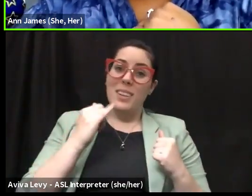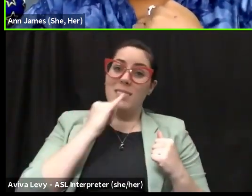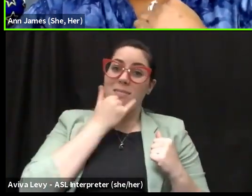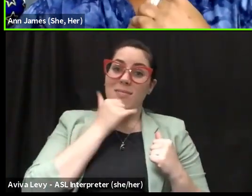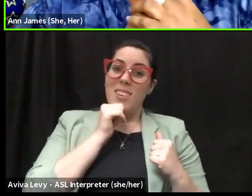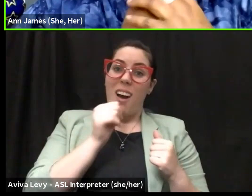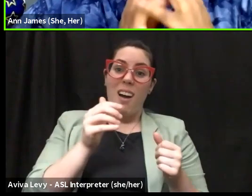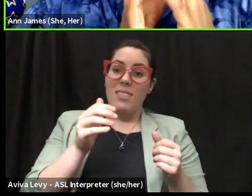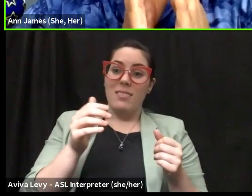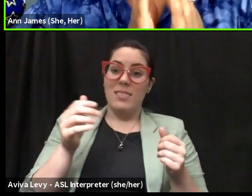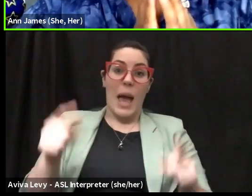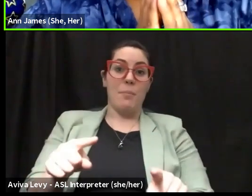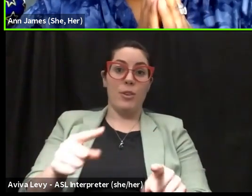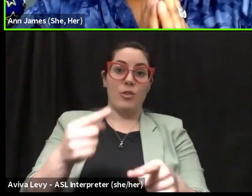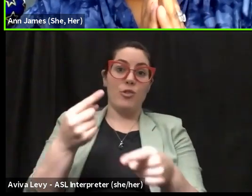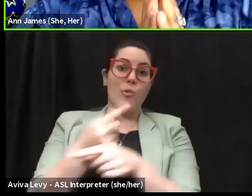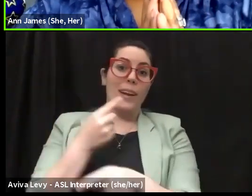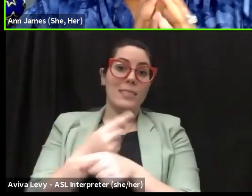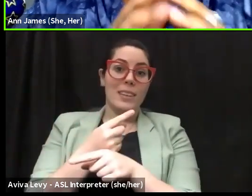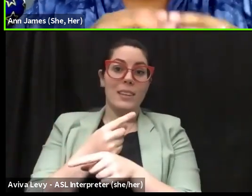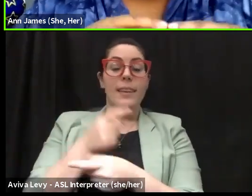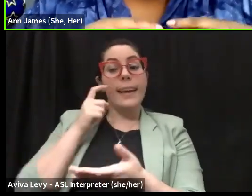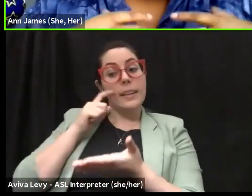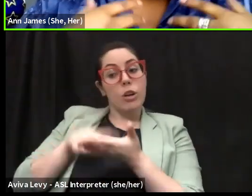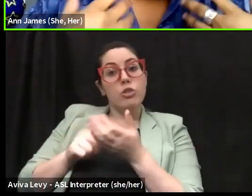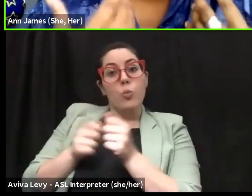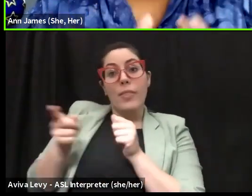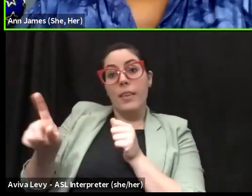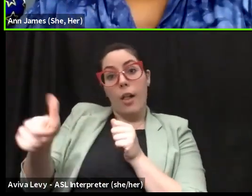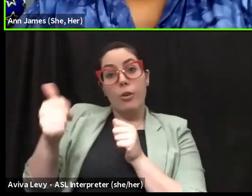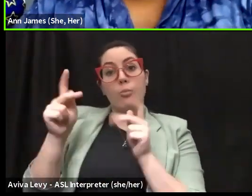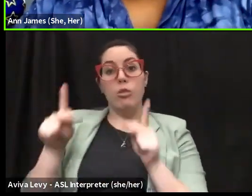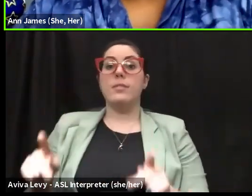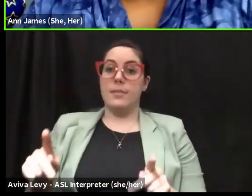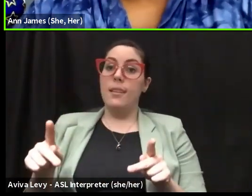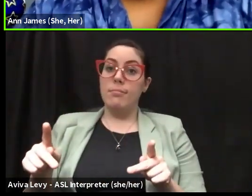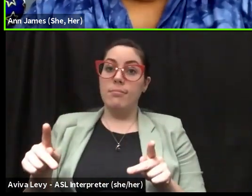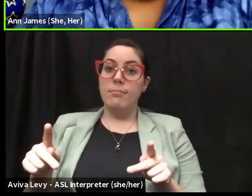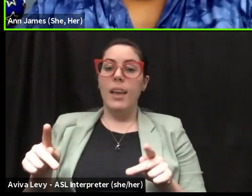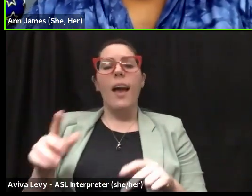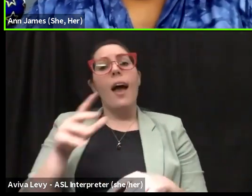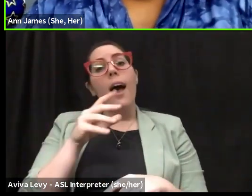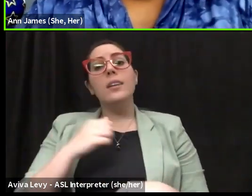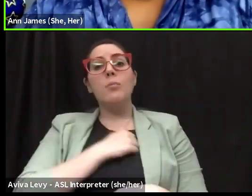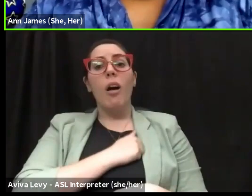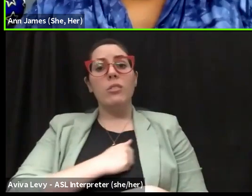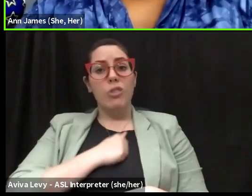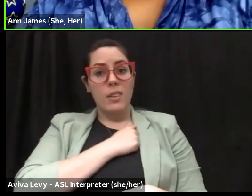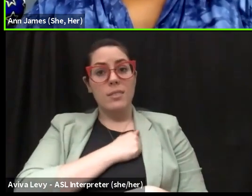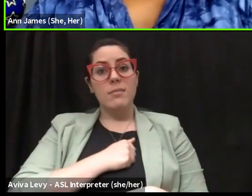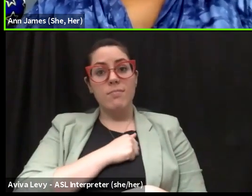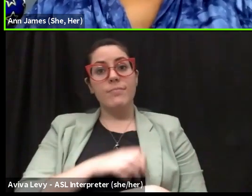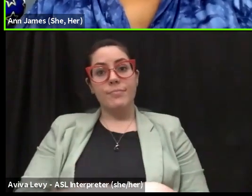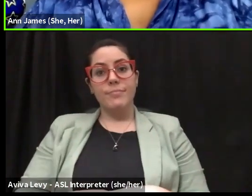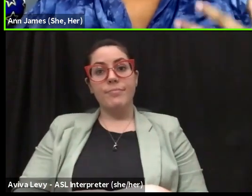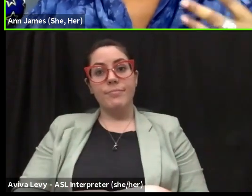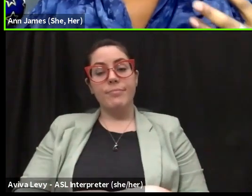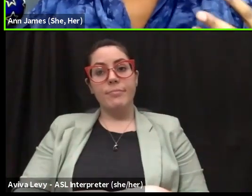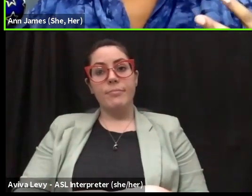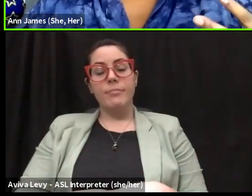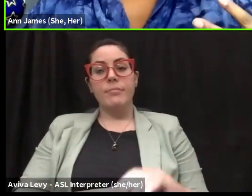right. Acknowledge it with that person and then apologize. I think